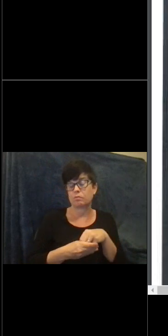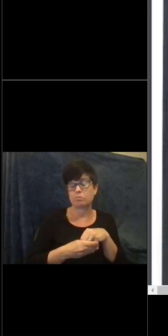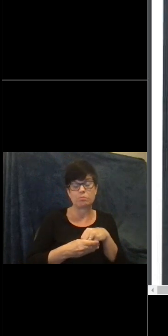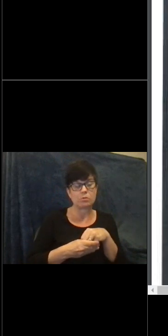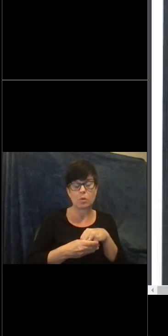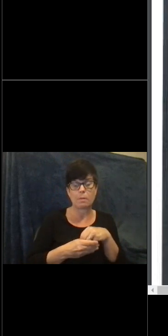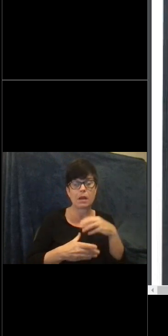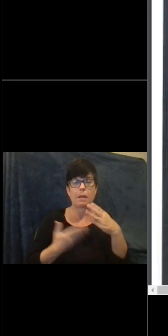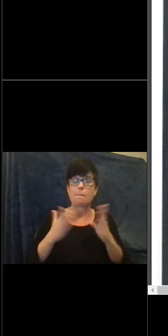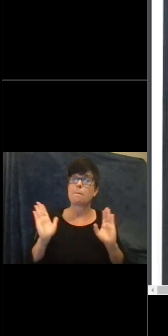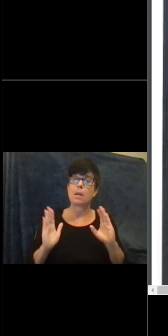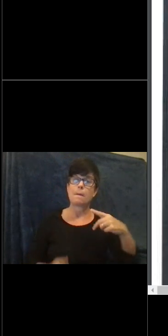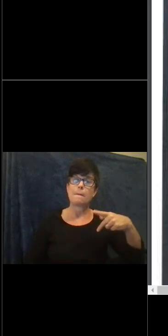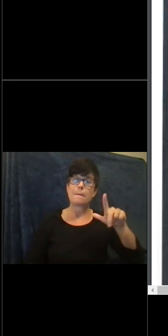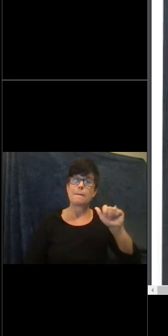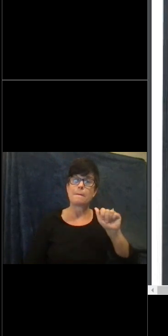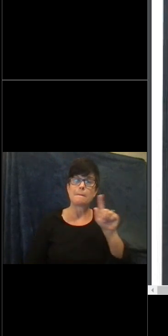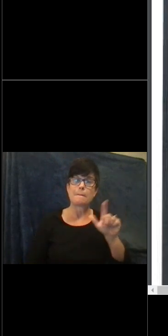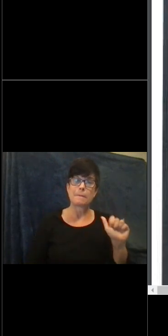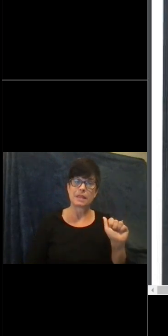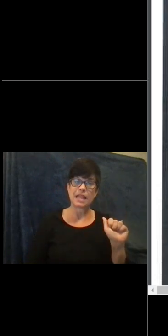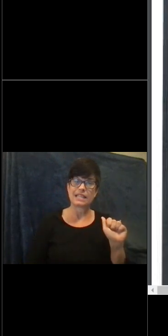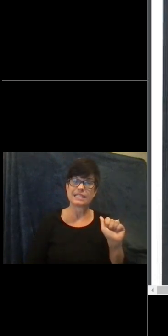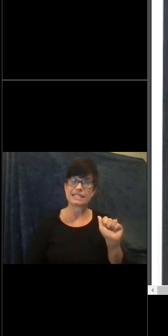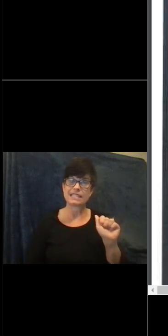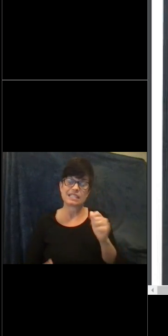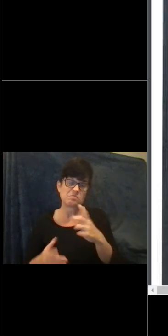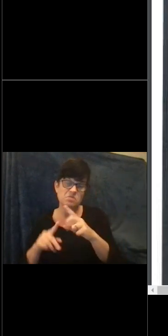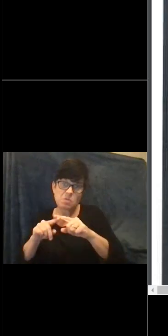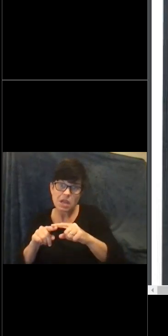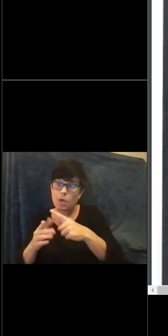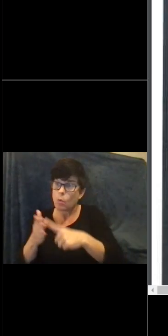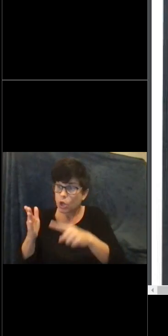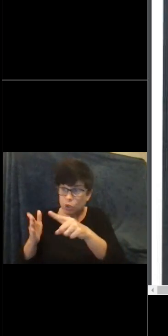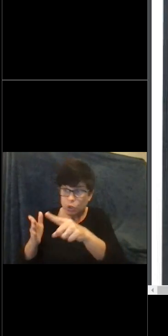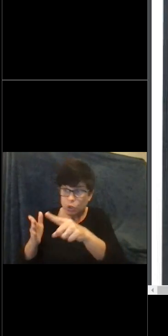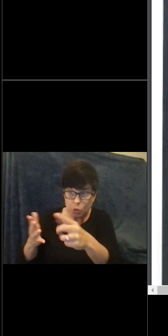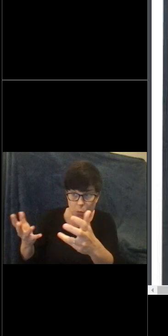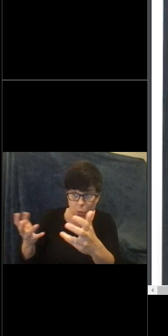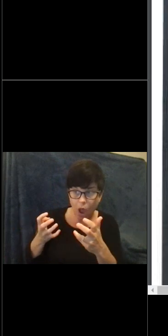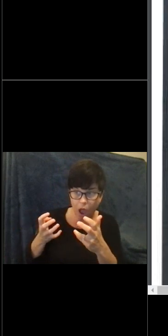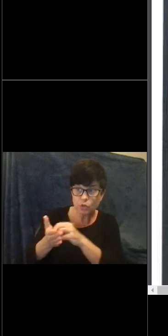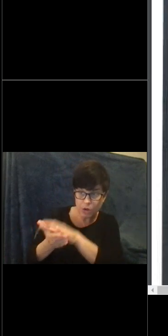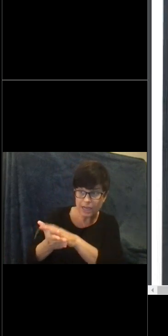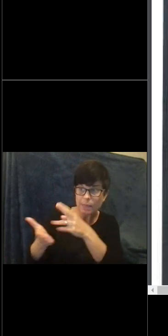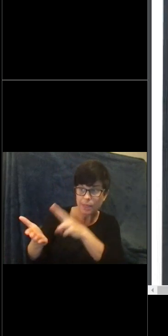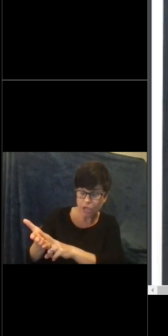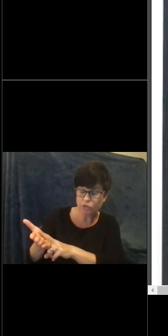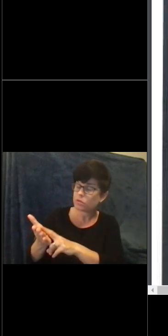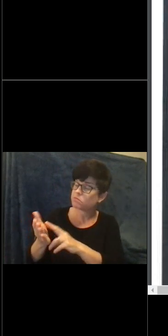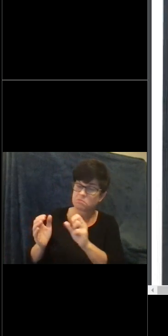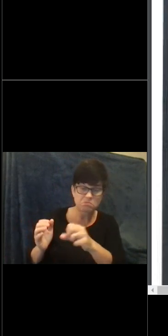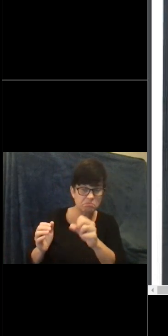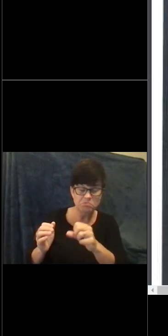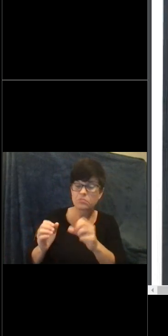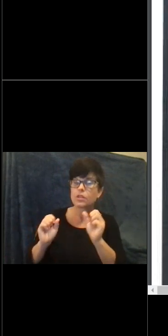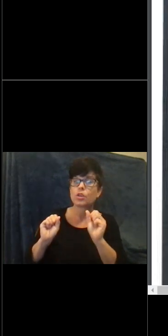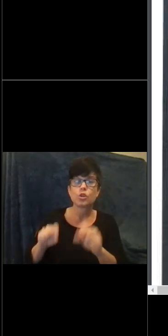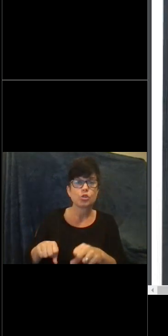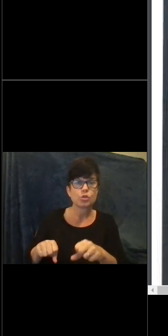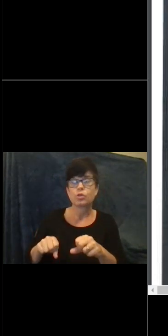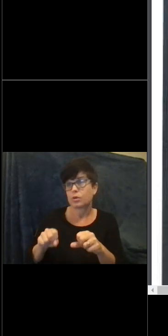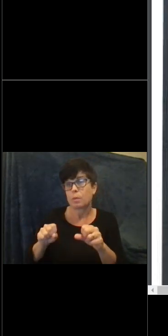know, depending on your end goals, we'll just sculpt what those conditions, what you would like them to be. There is the ability to put conditions on